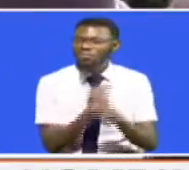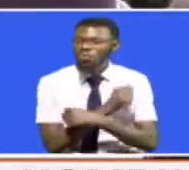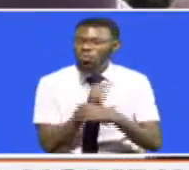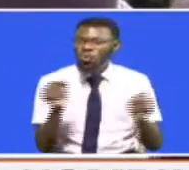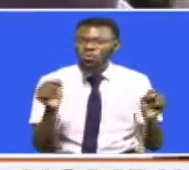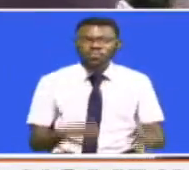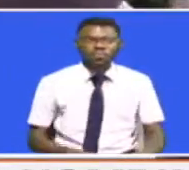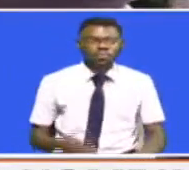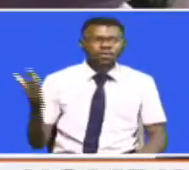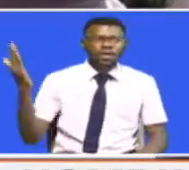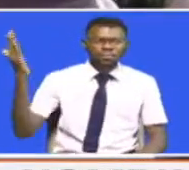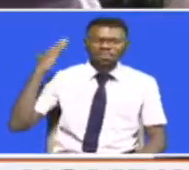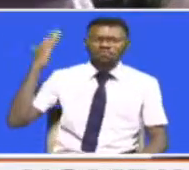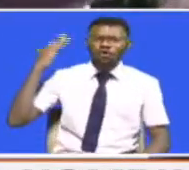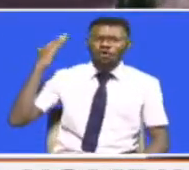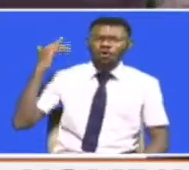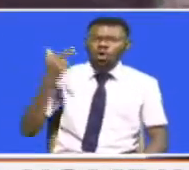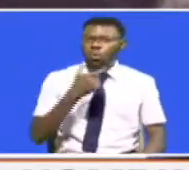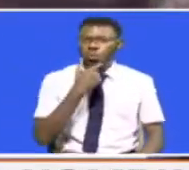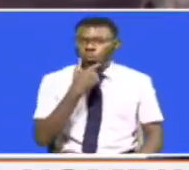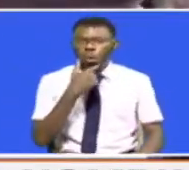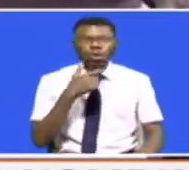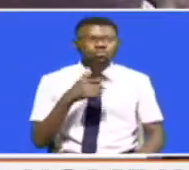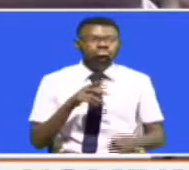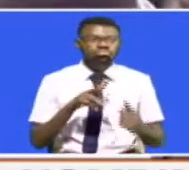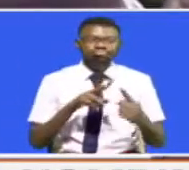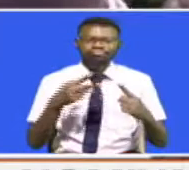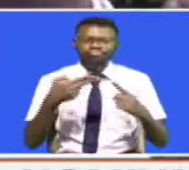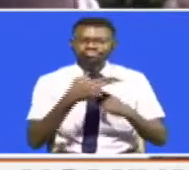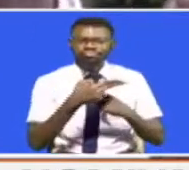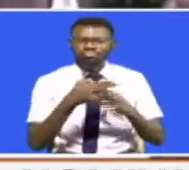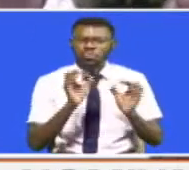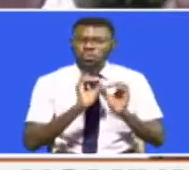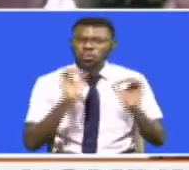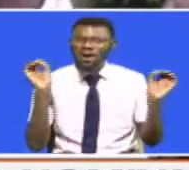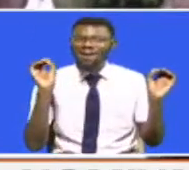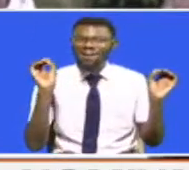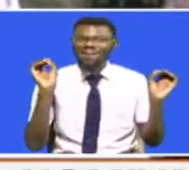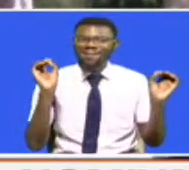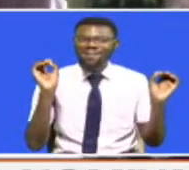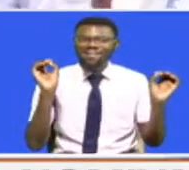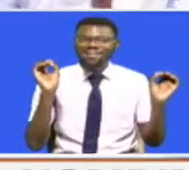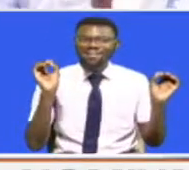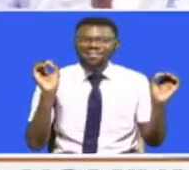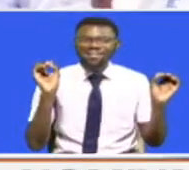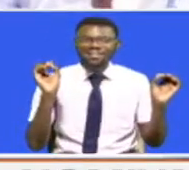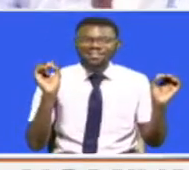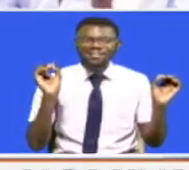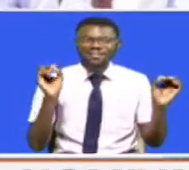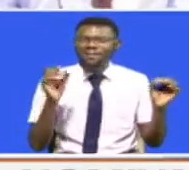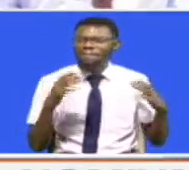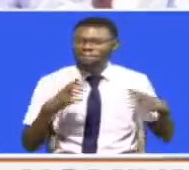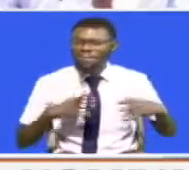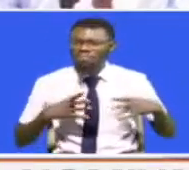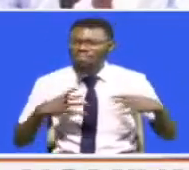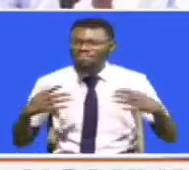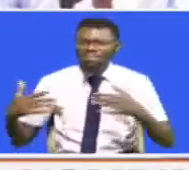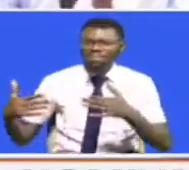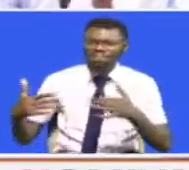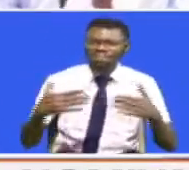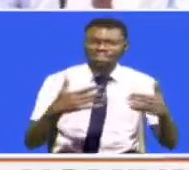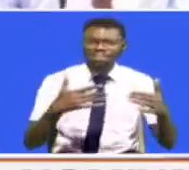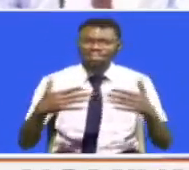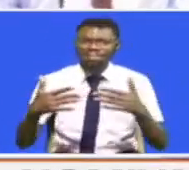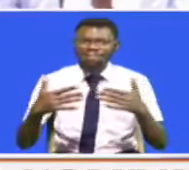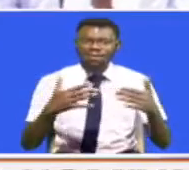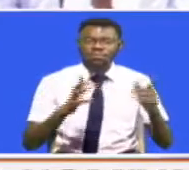very controversial because the Luo's never circumcised, so that's one of the things that made him put him at loggerheads with so many traditional leaders